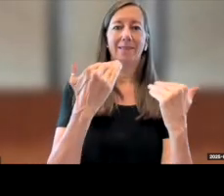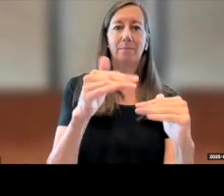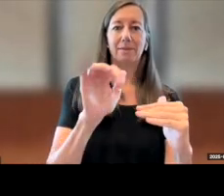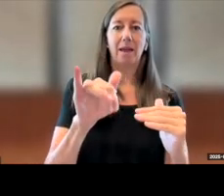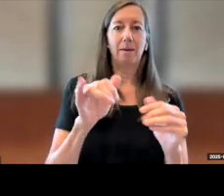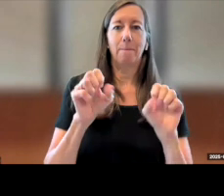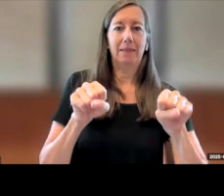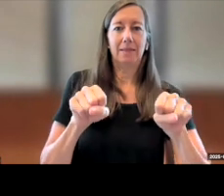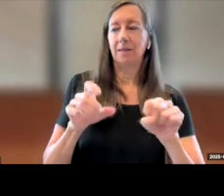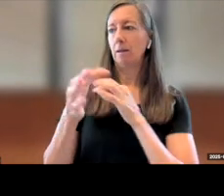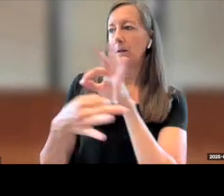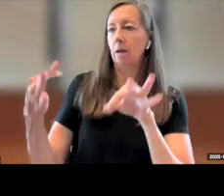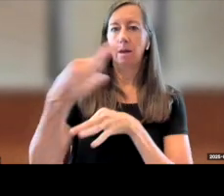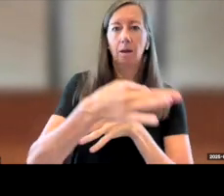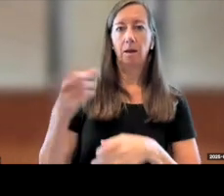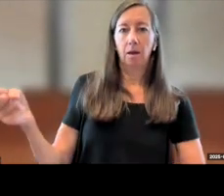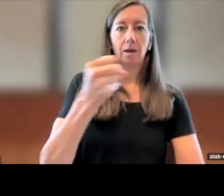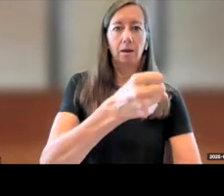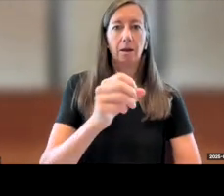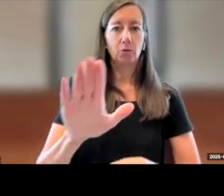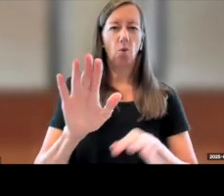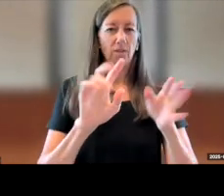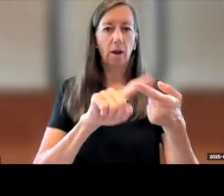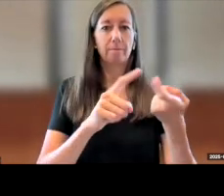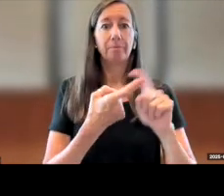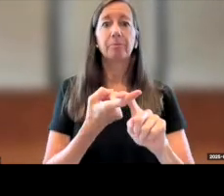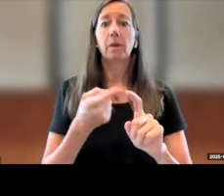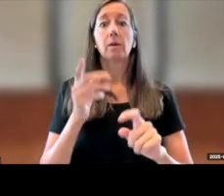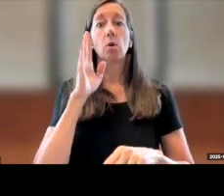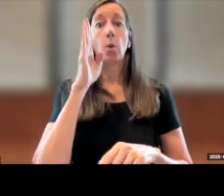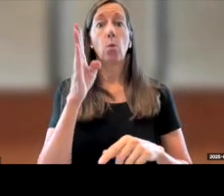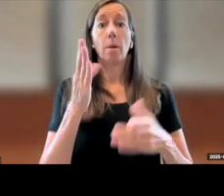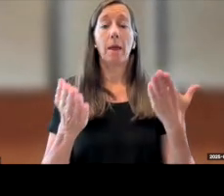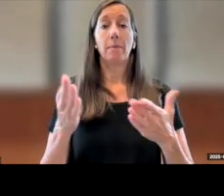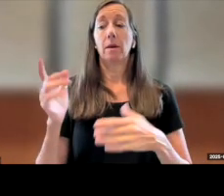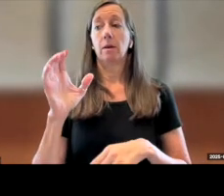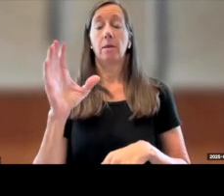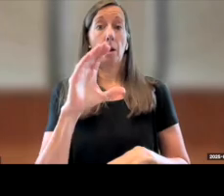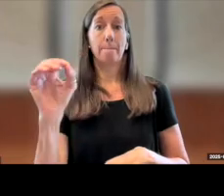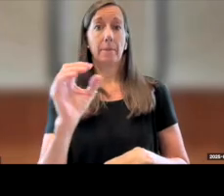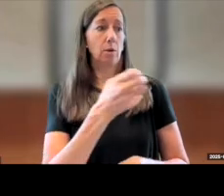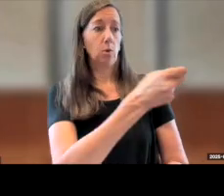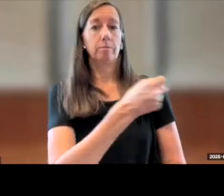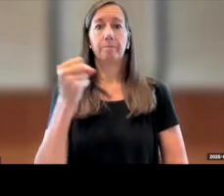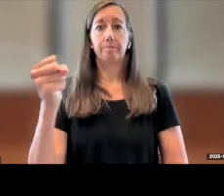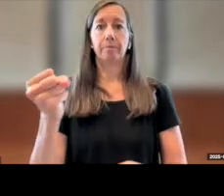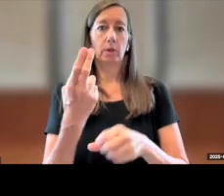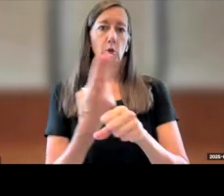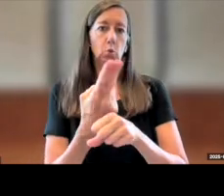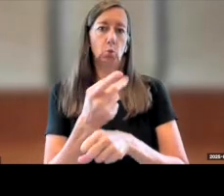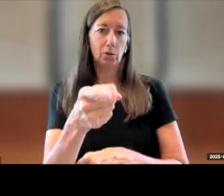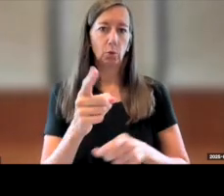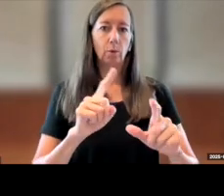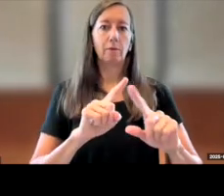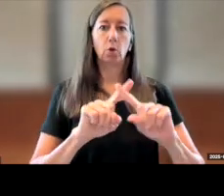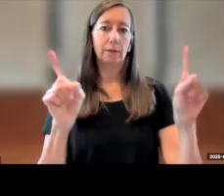we're going to put you on a different project instead of the one that you auditioned for. Notices is basically